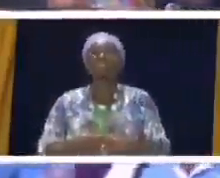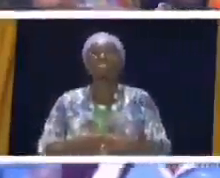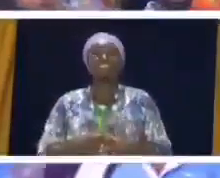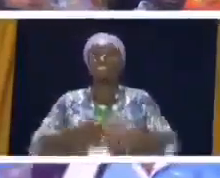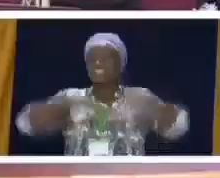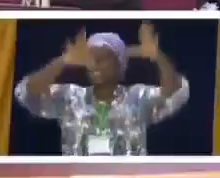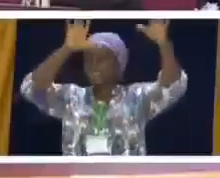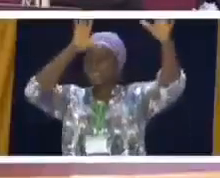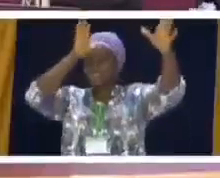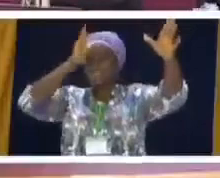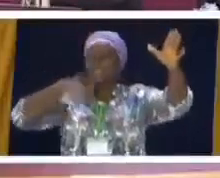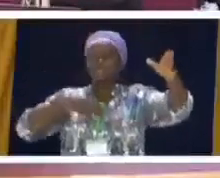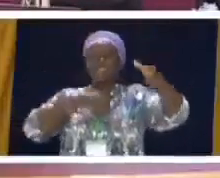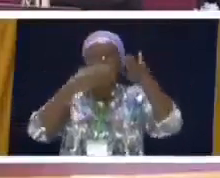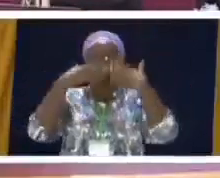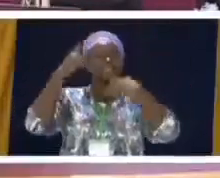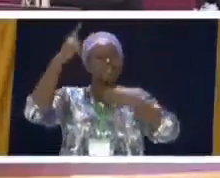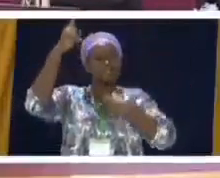Father, we are grateful.